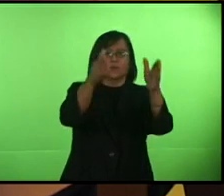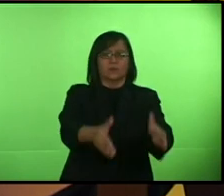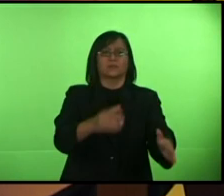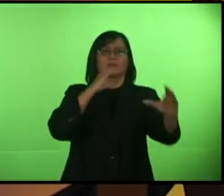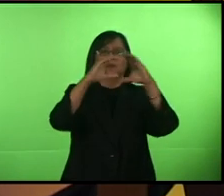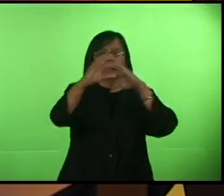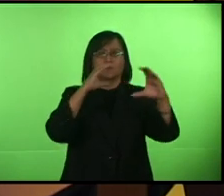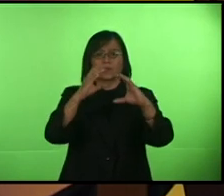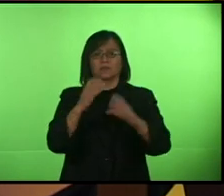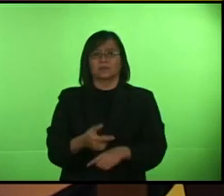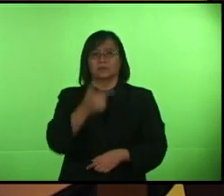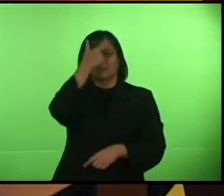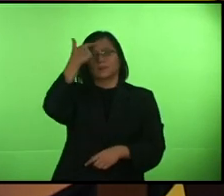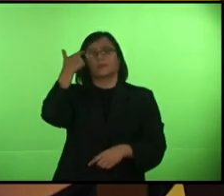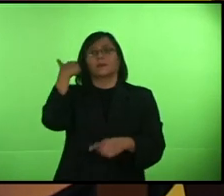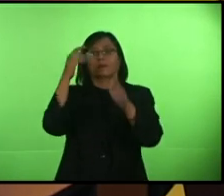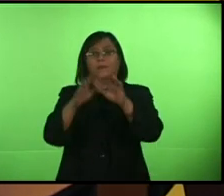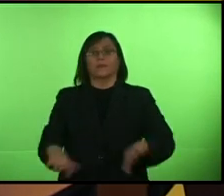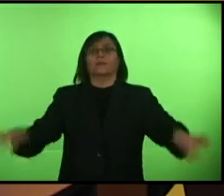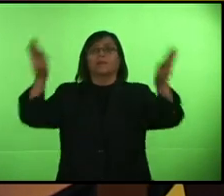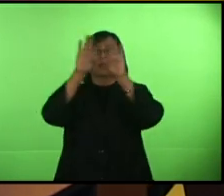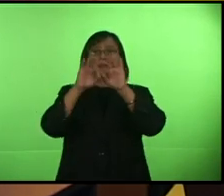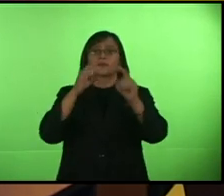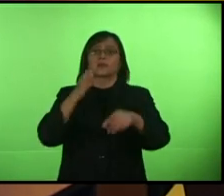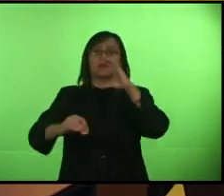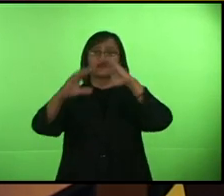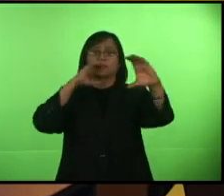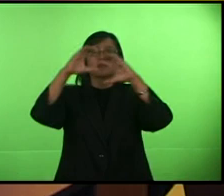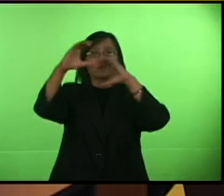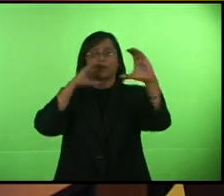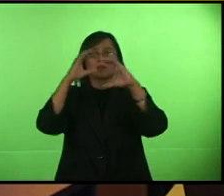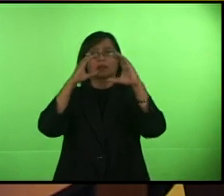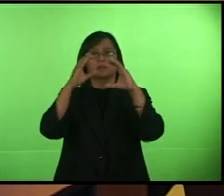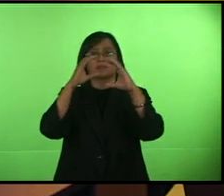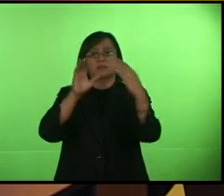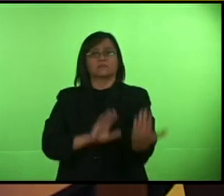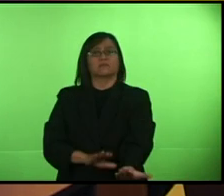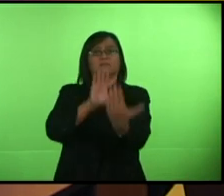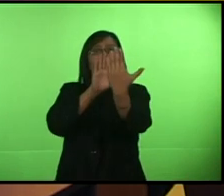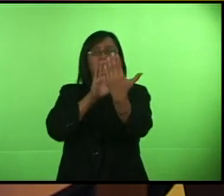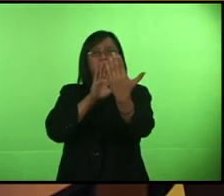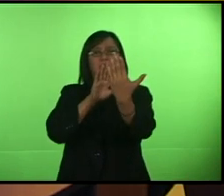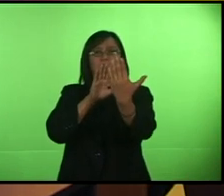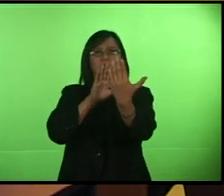is important, because if you were to communicate via face-to-face